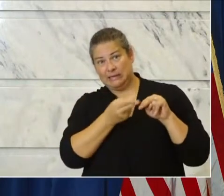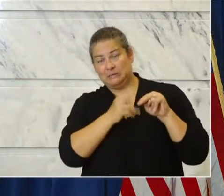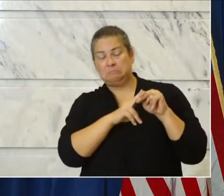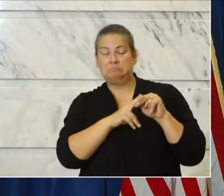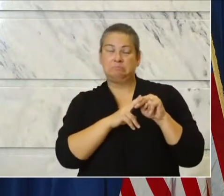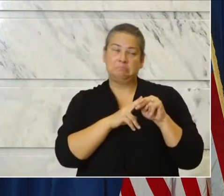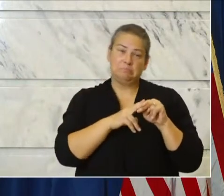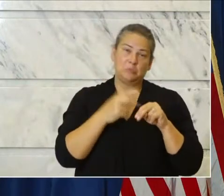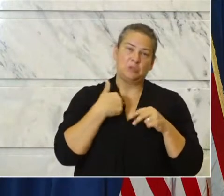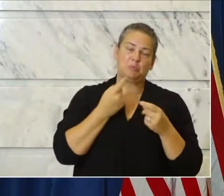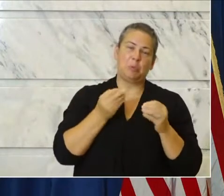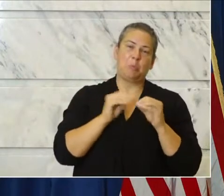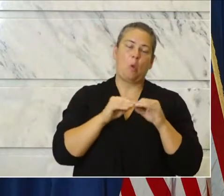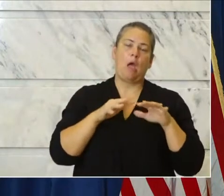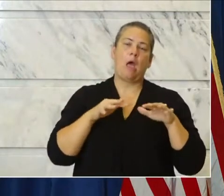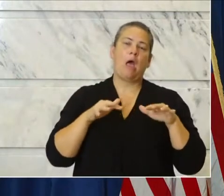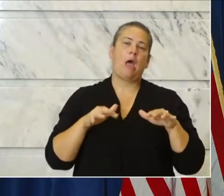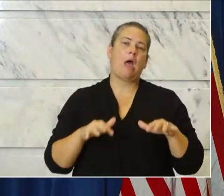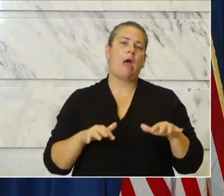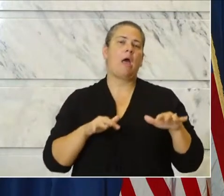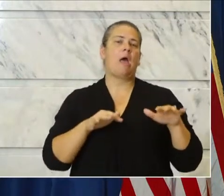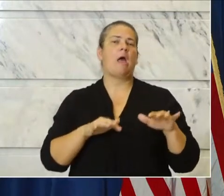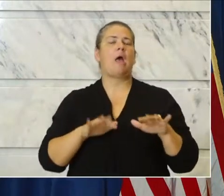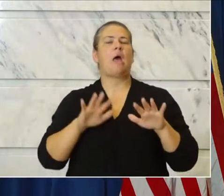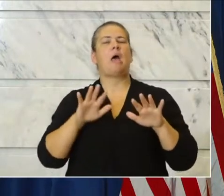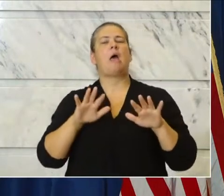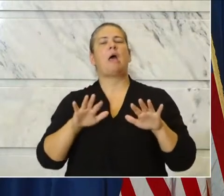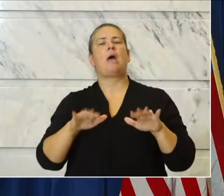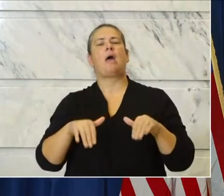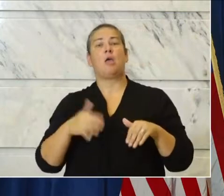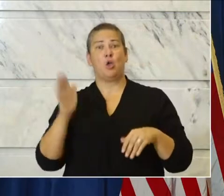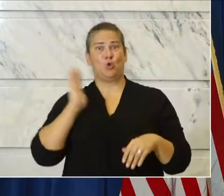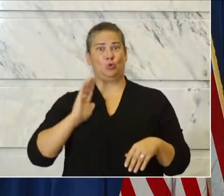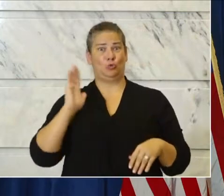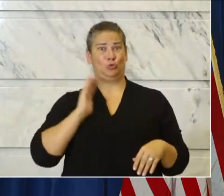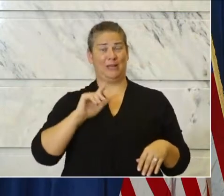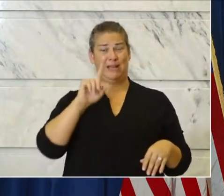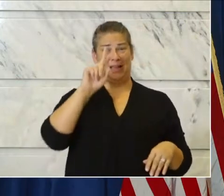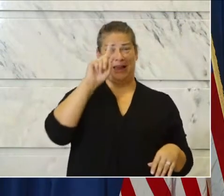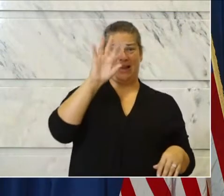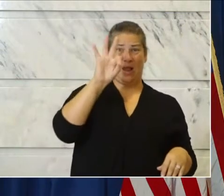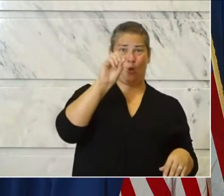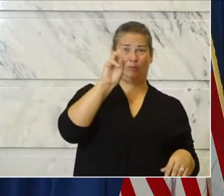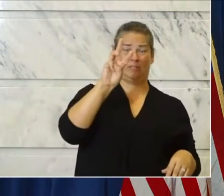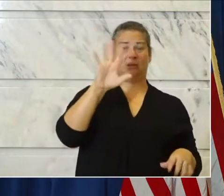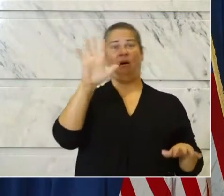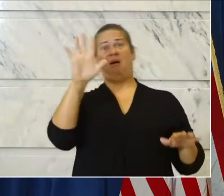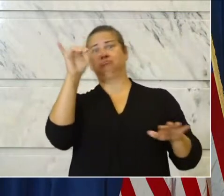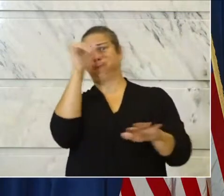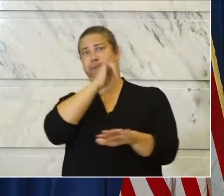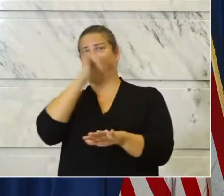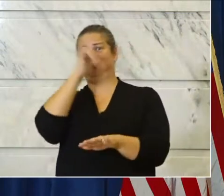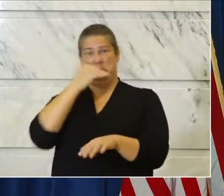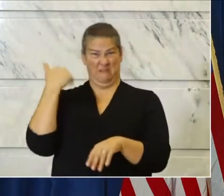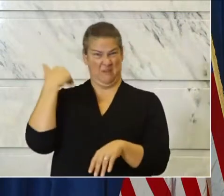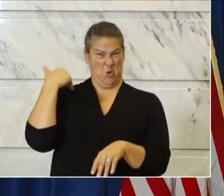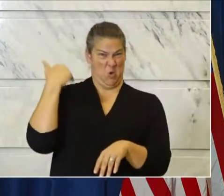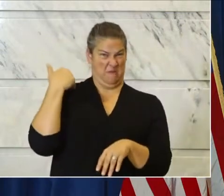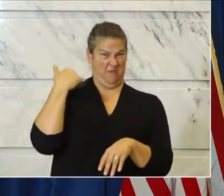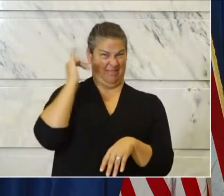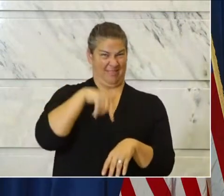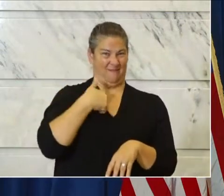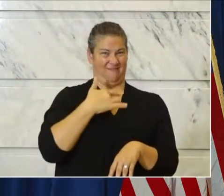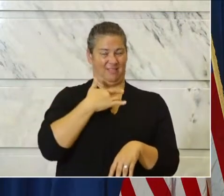right now. 906 cases used to be unfathomable here in Kentucky, and now we're seeing it